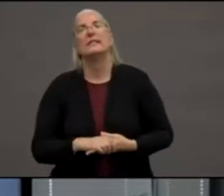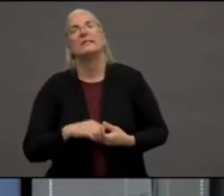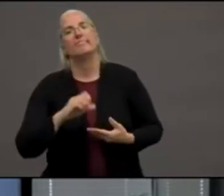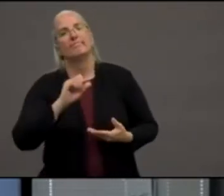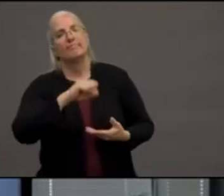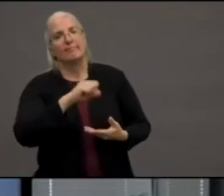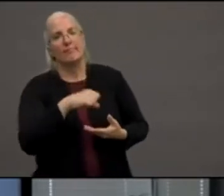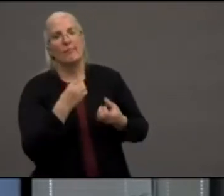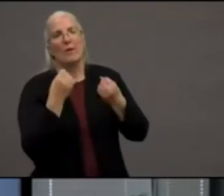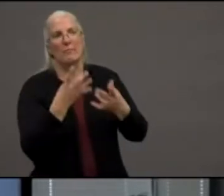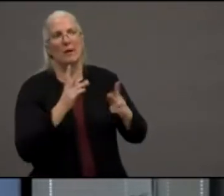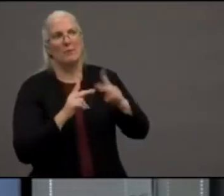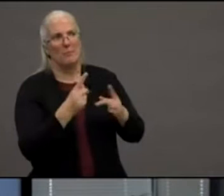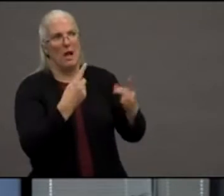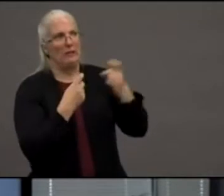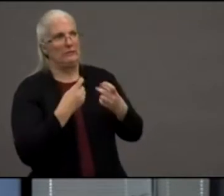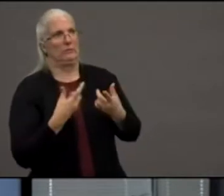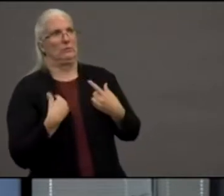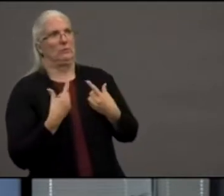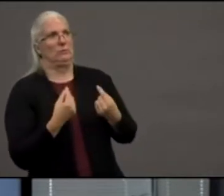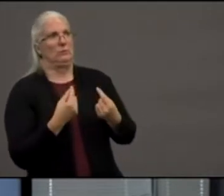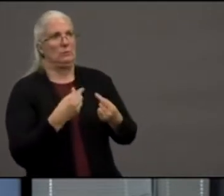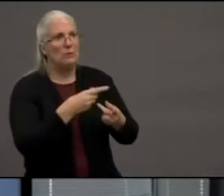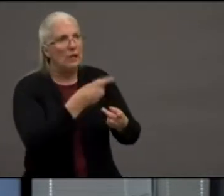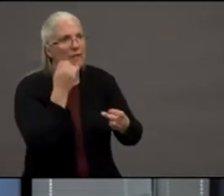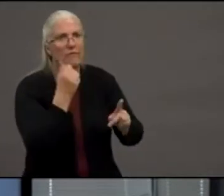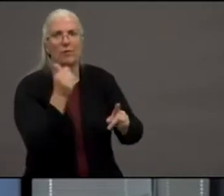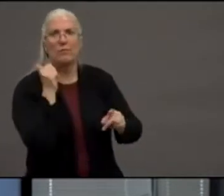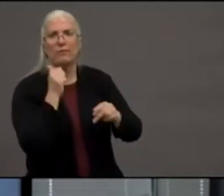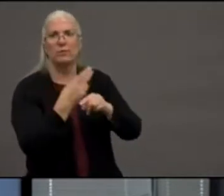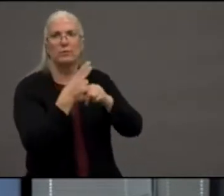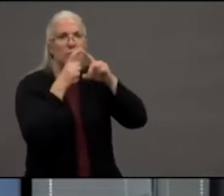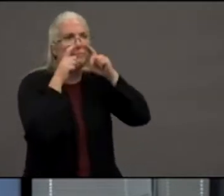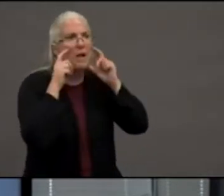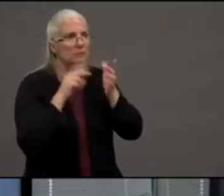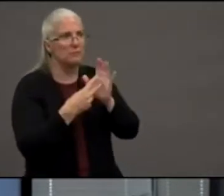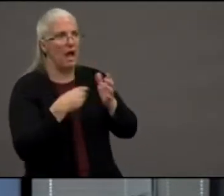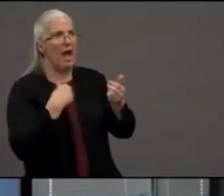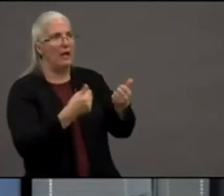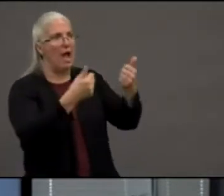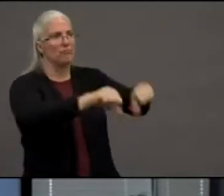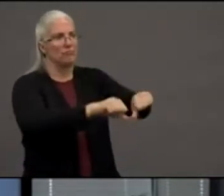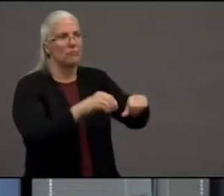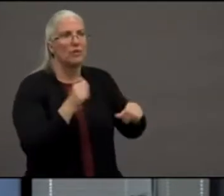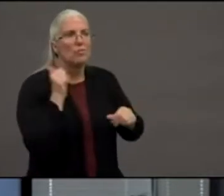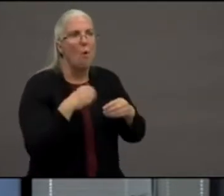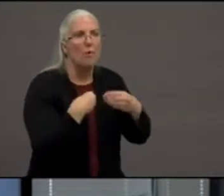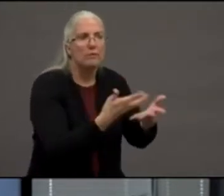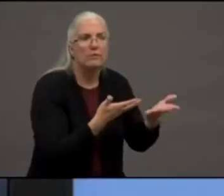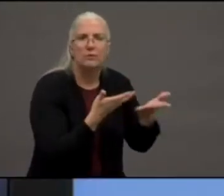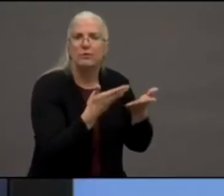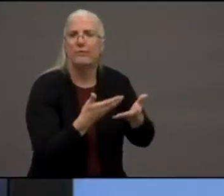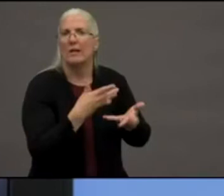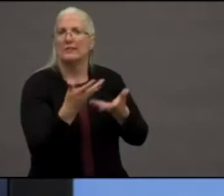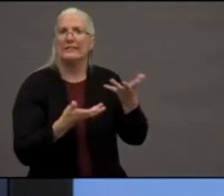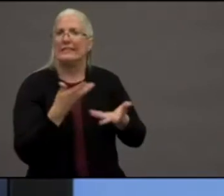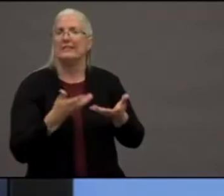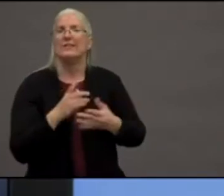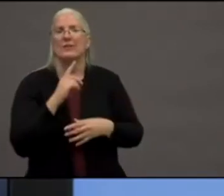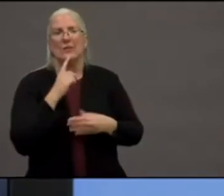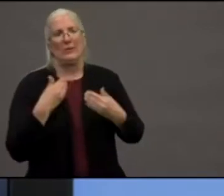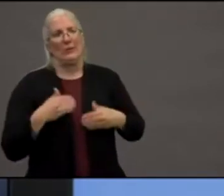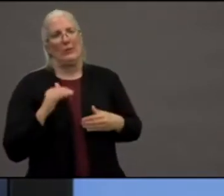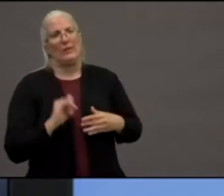I, what kind of restrictions can I put on customers and so forth? Well, this is a little bit more of a tricky kind of scenario.